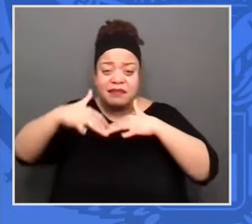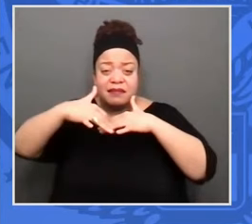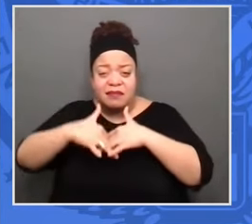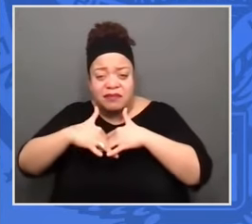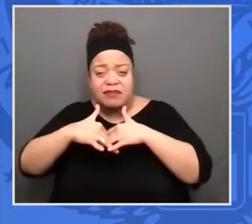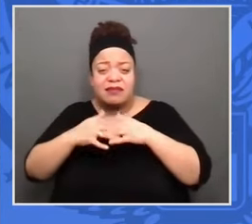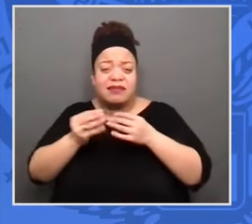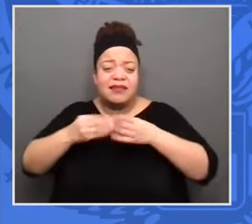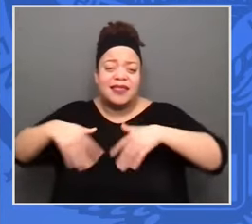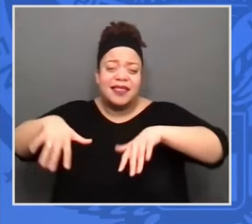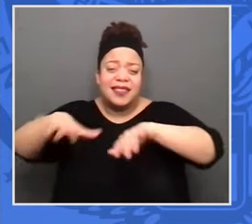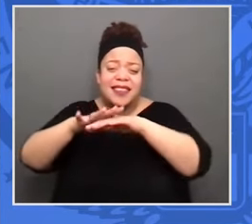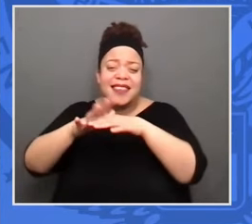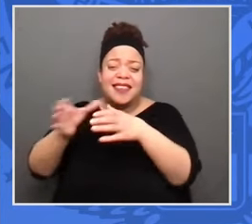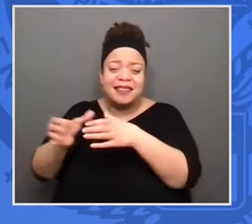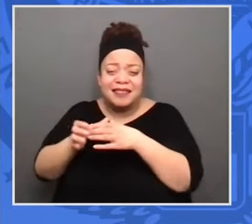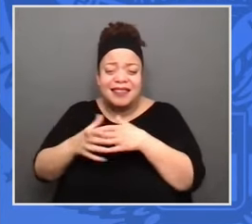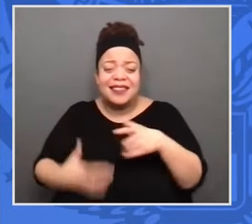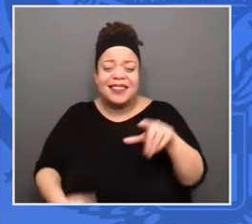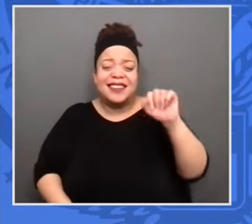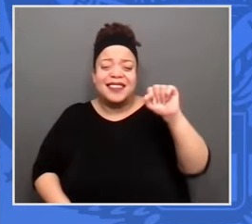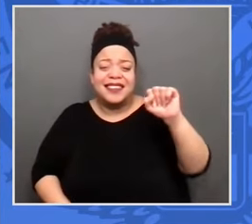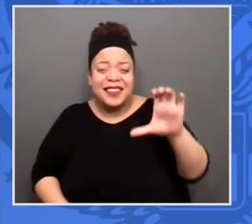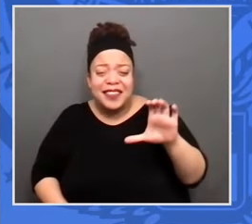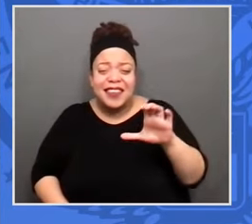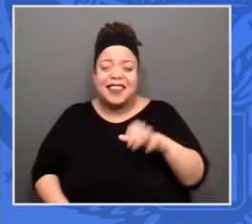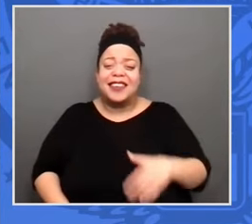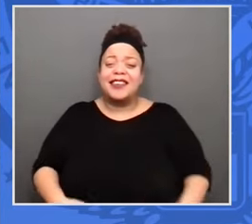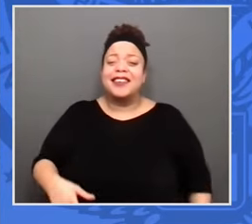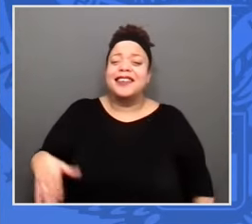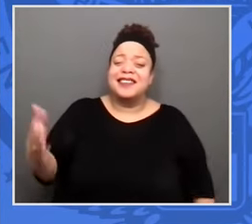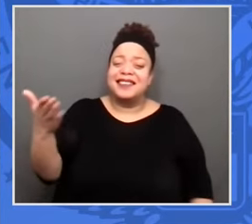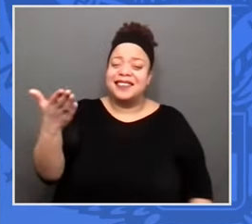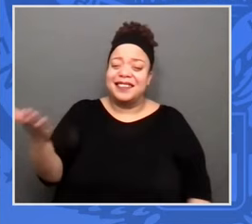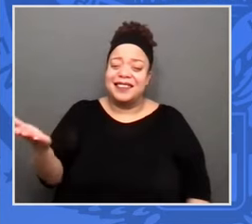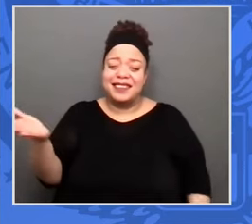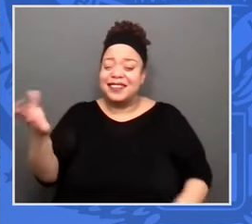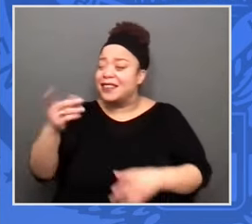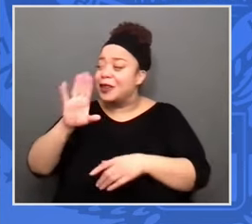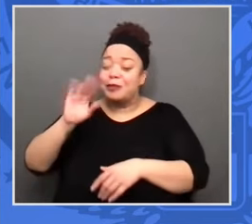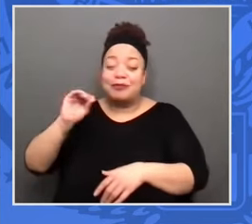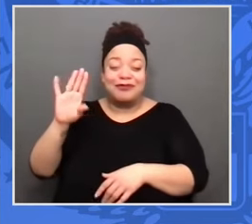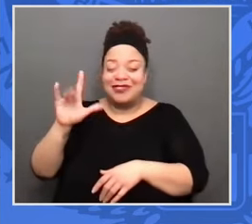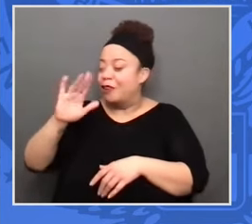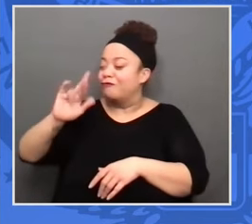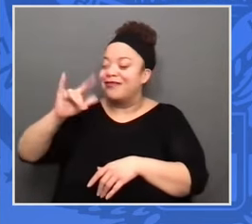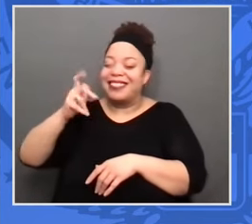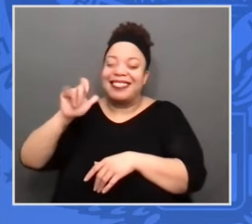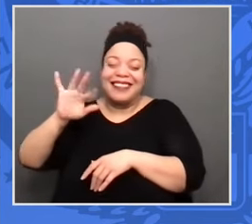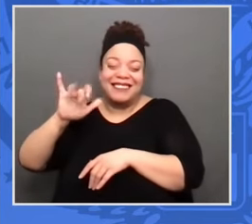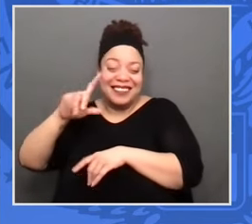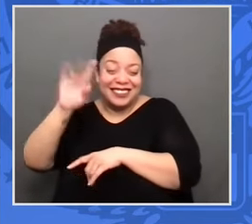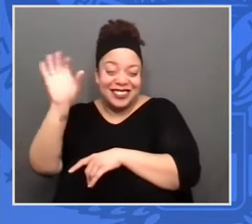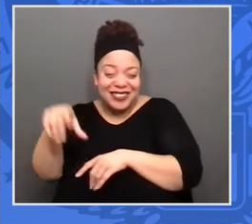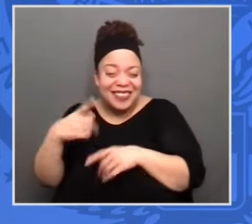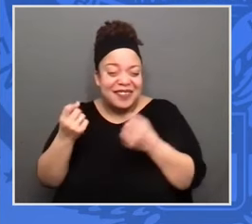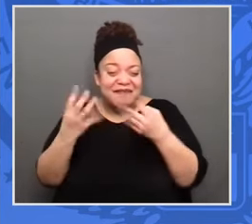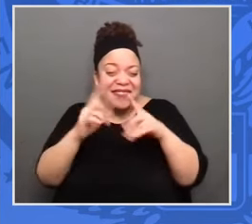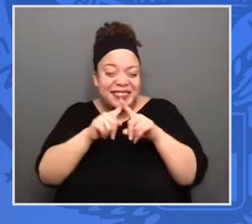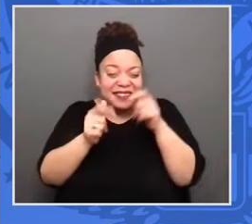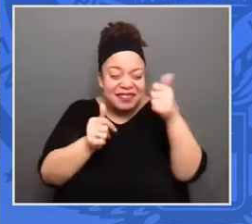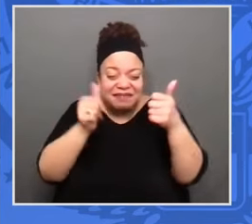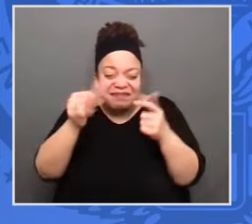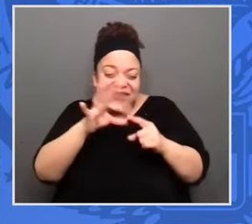to Wrigley Field. Buildings and landmarks were illuminated, church bells rang, and in Washington, D.C., Cardinal Wilton Daniel